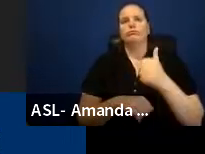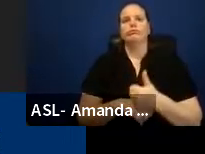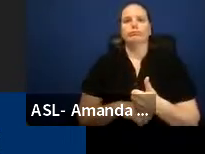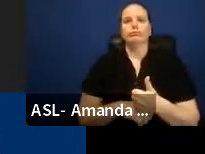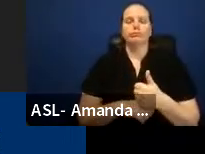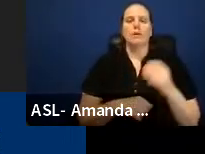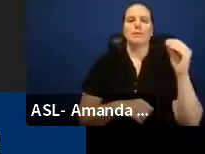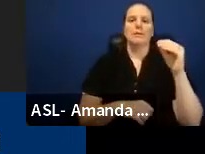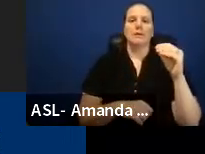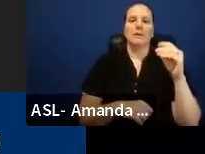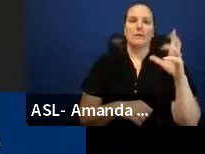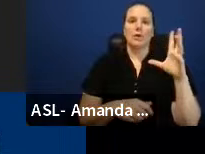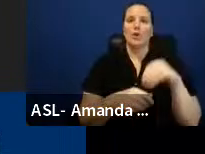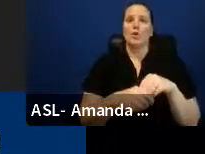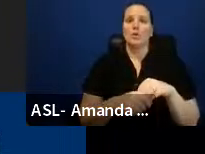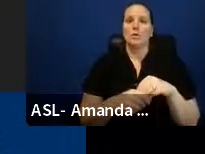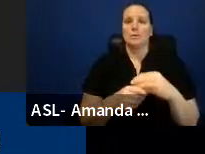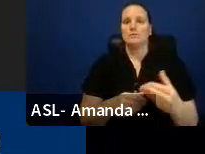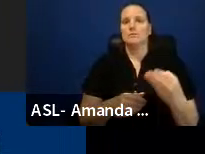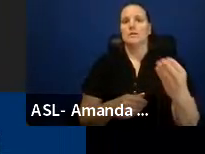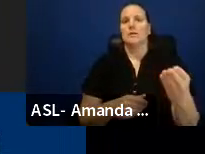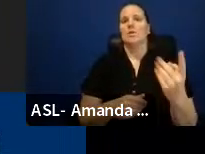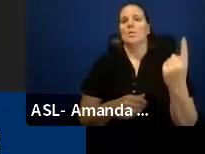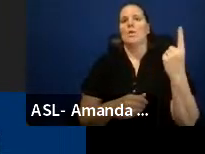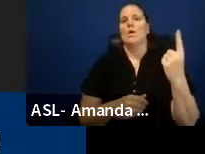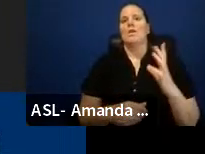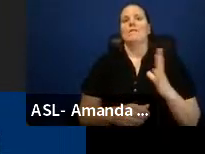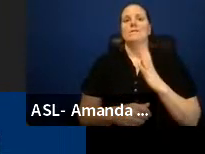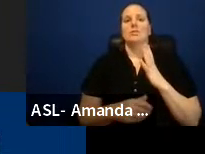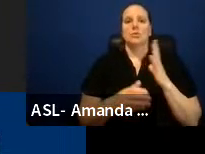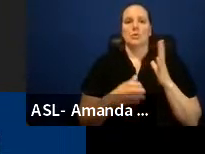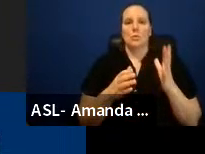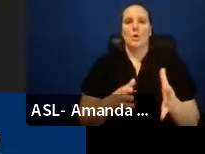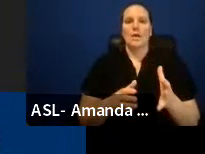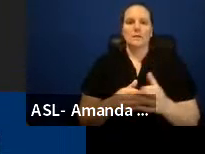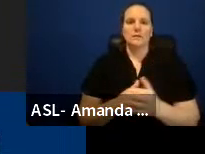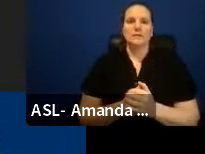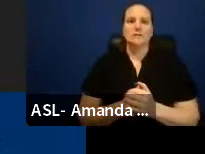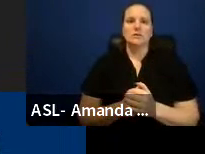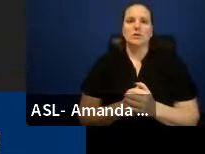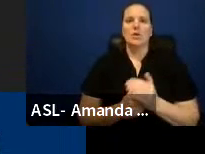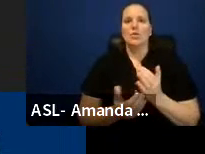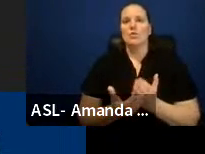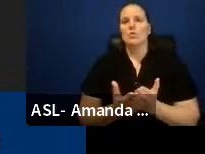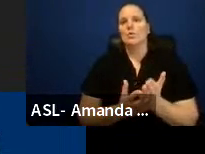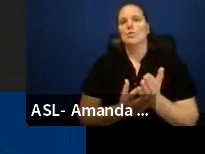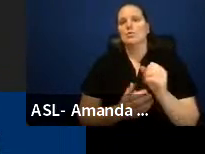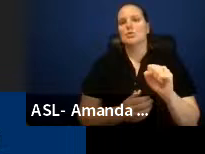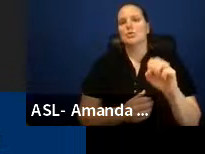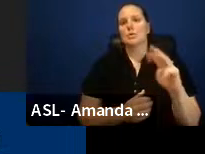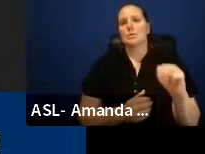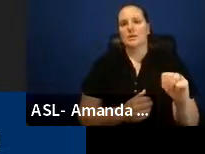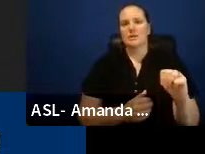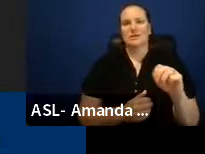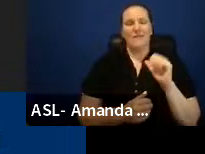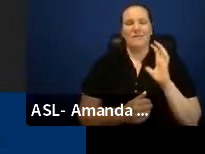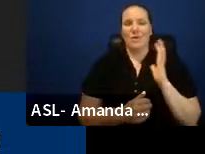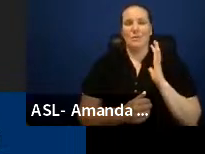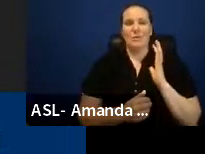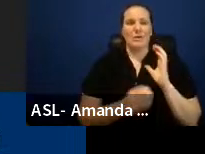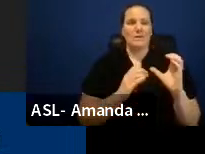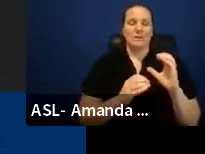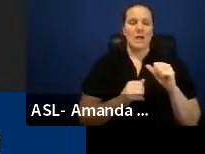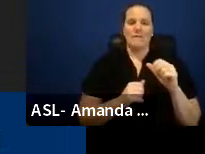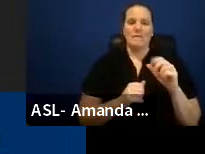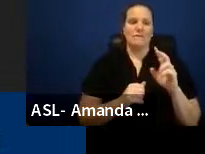be included, it must be submitted in one of the official ways. Comments submitted through social media and informal conversation are not formal